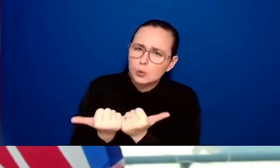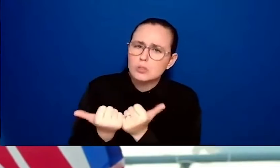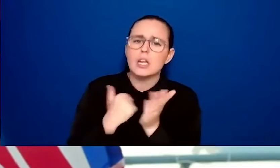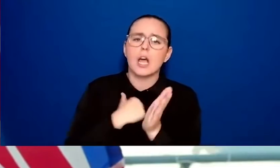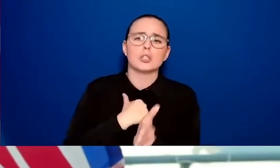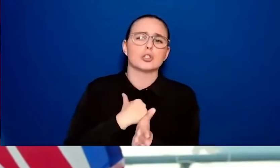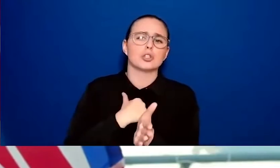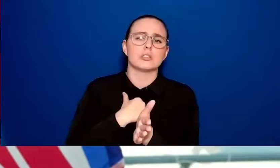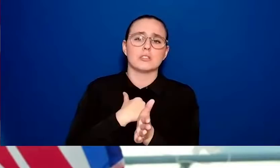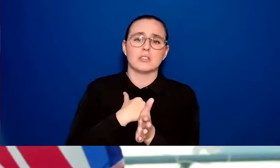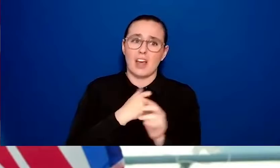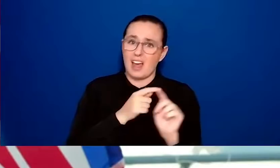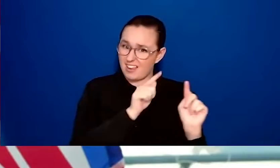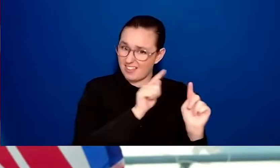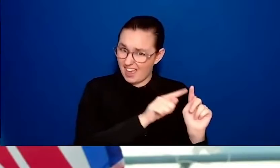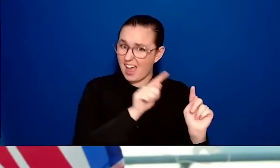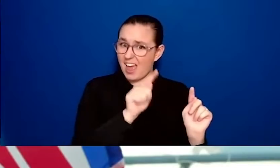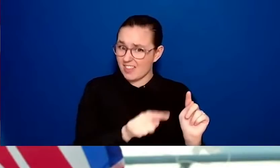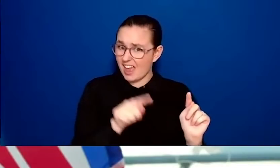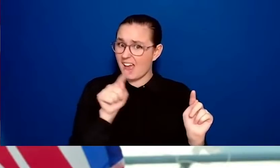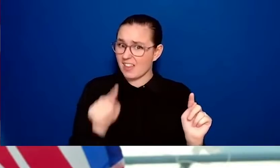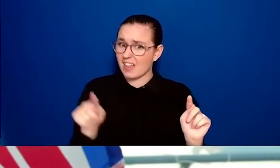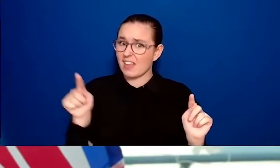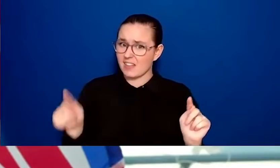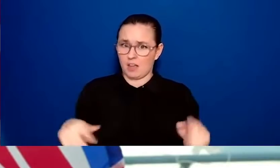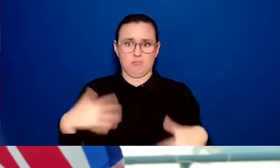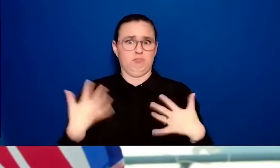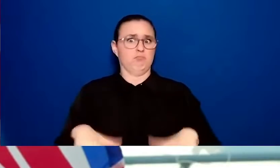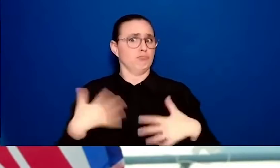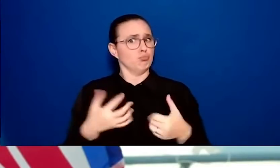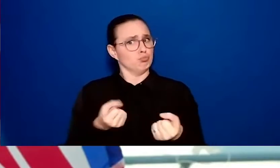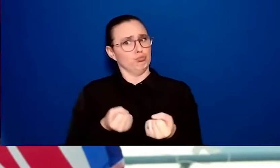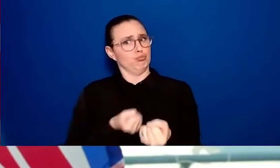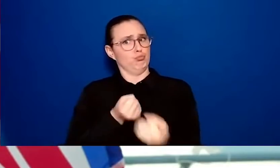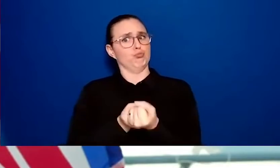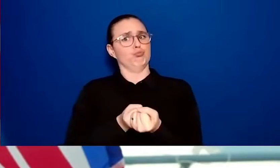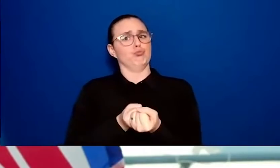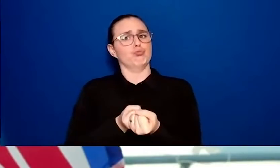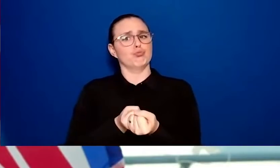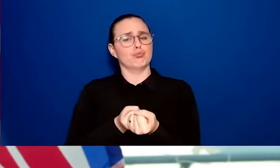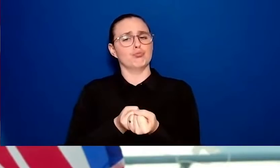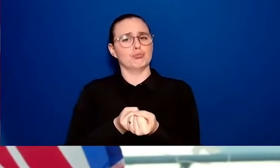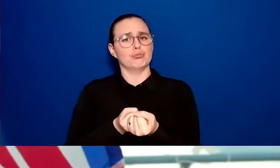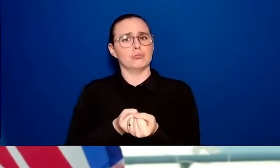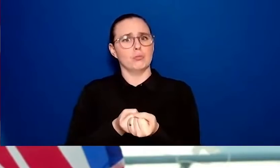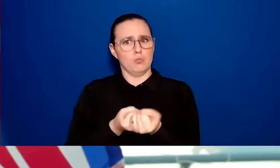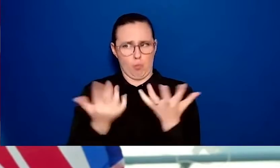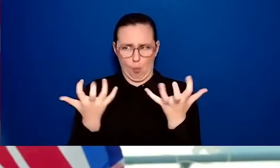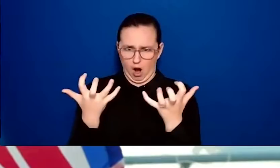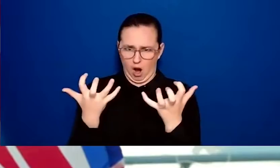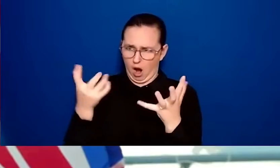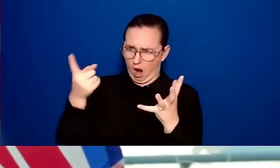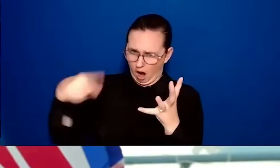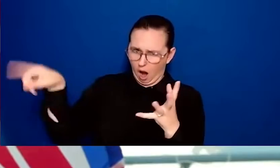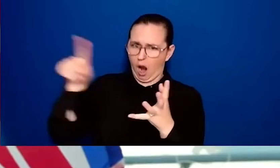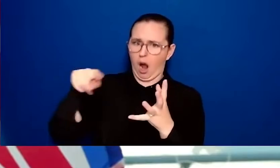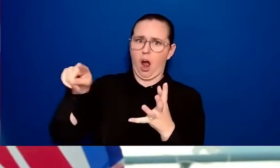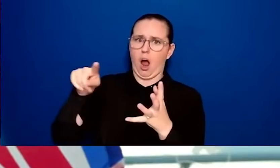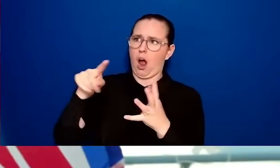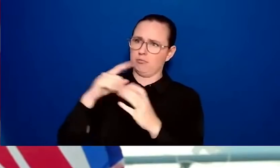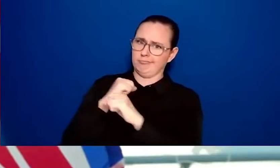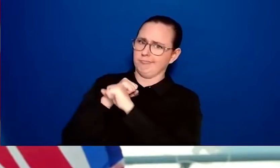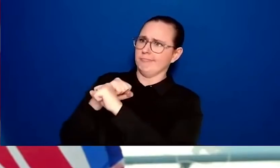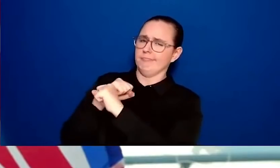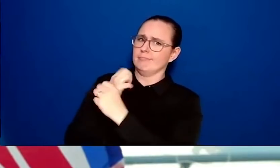out with support for the importance of protecting healthcare workers so that we are able to fulfill our jobs,